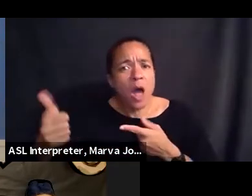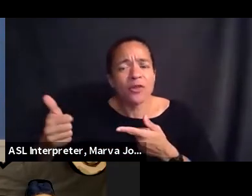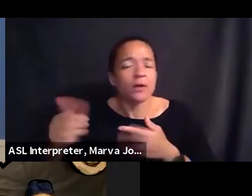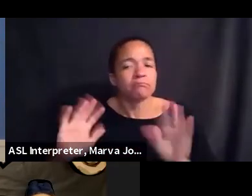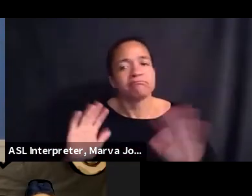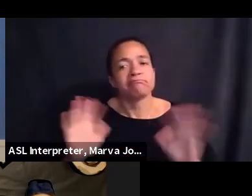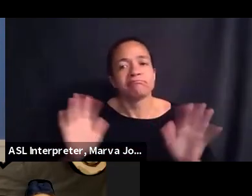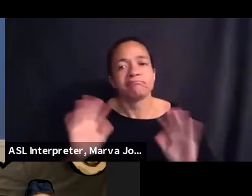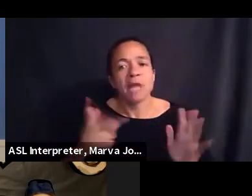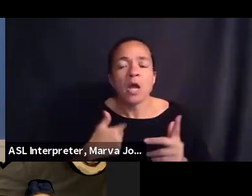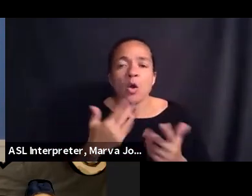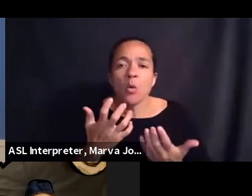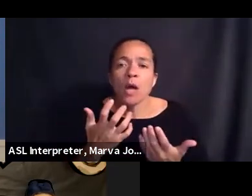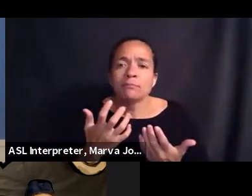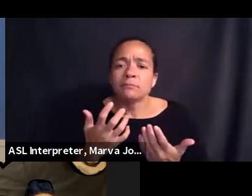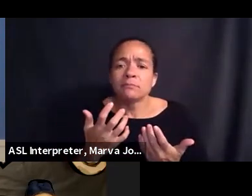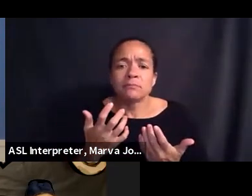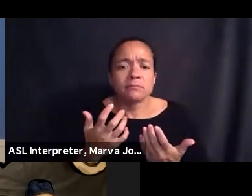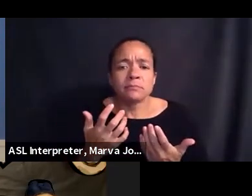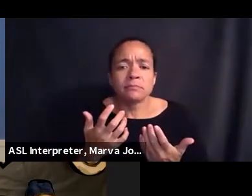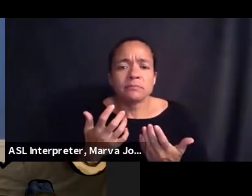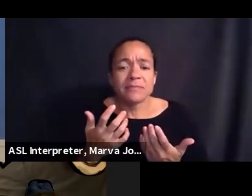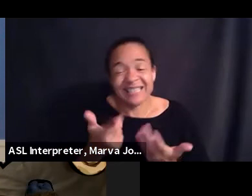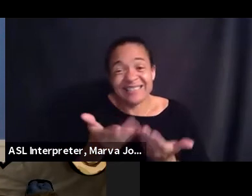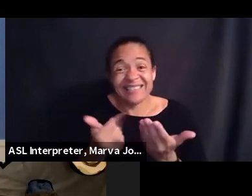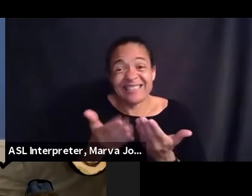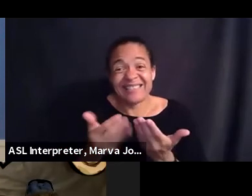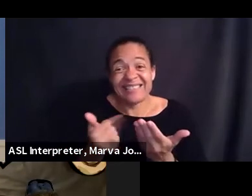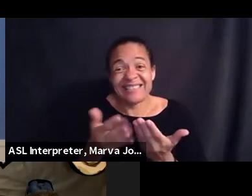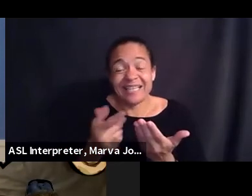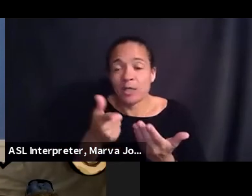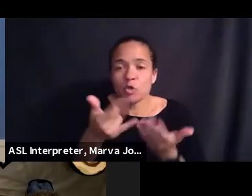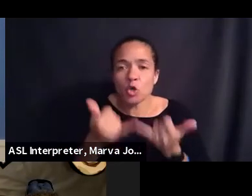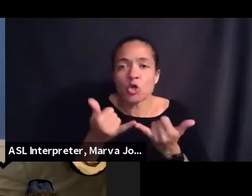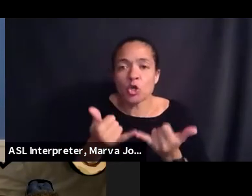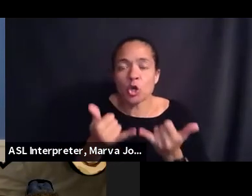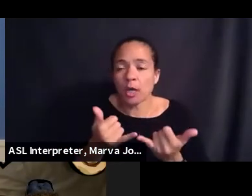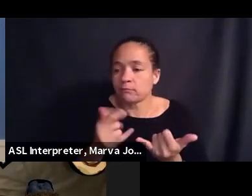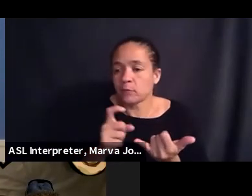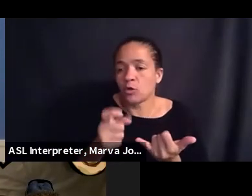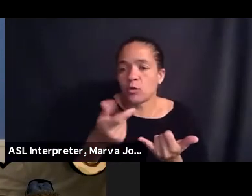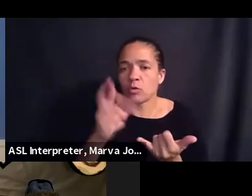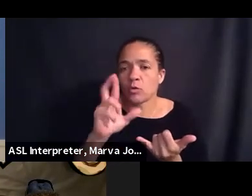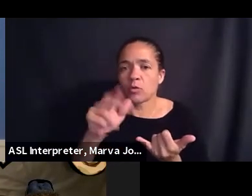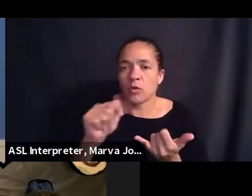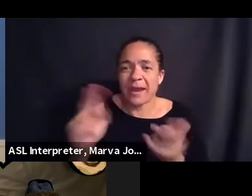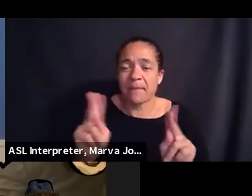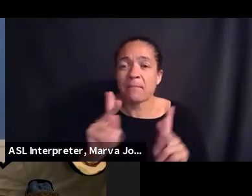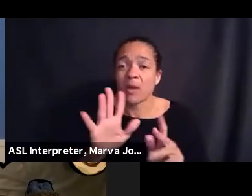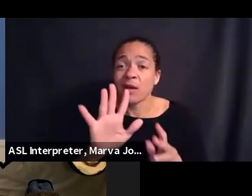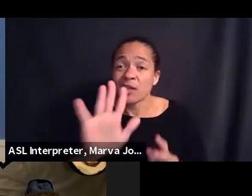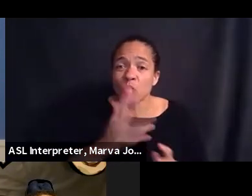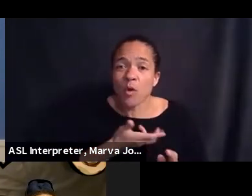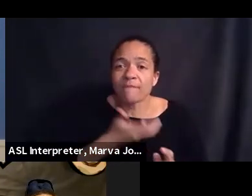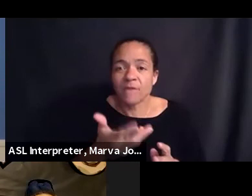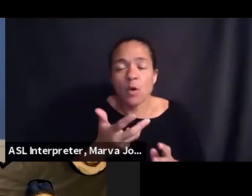being welcomed for that, because you know, that's easy to happen because your current grantees are your voice typically for what needs to be done in the community